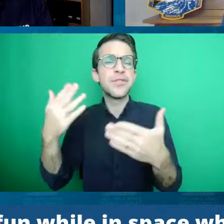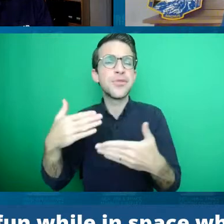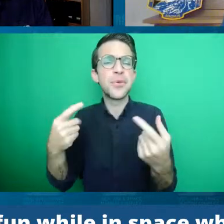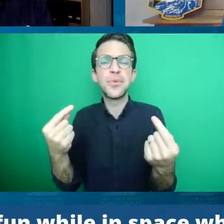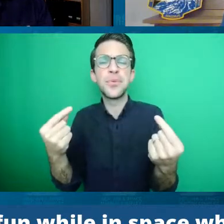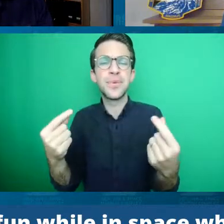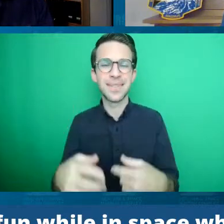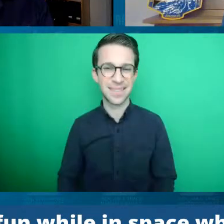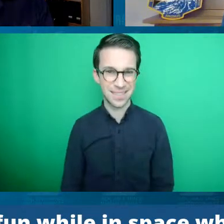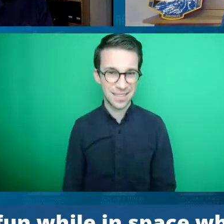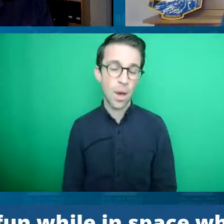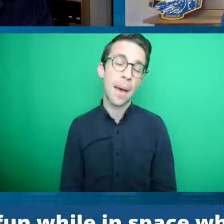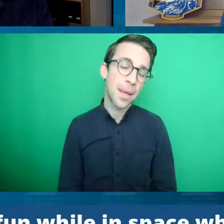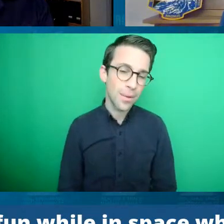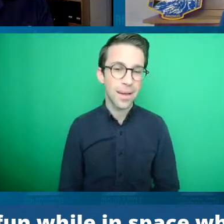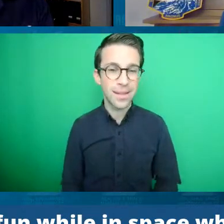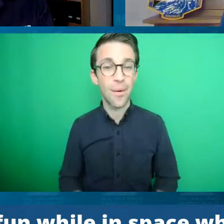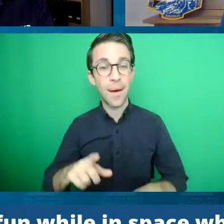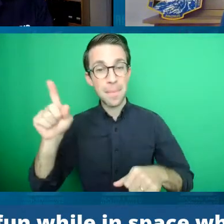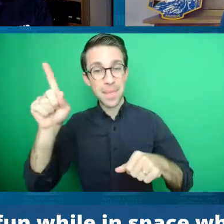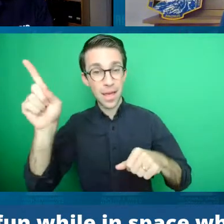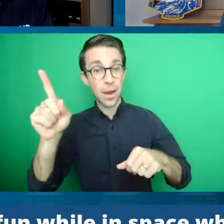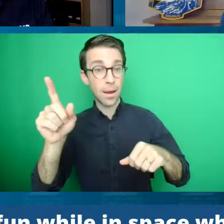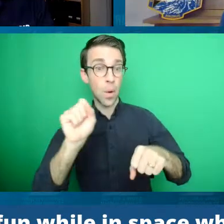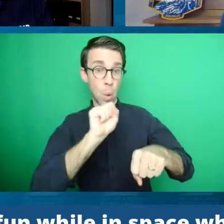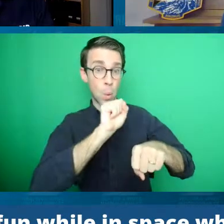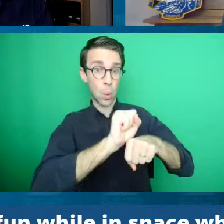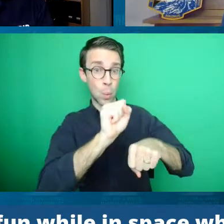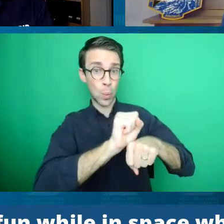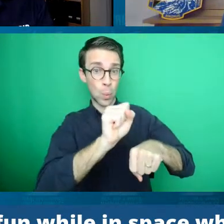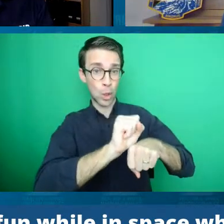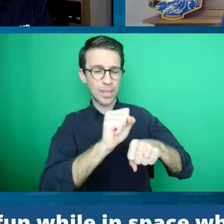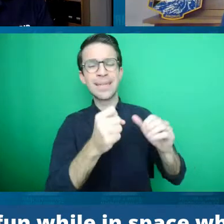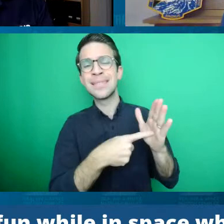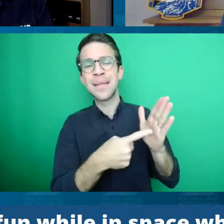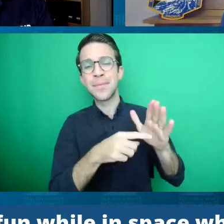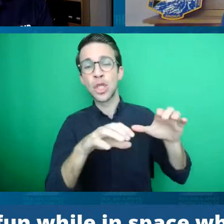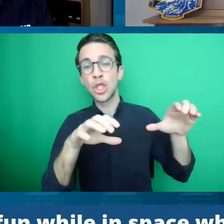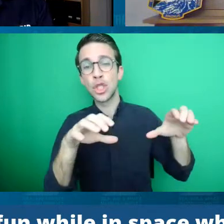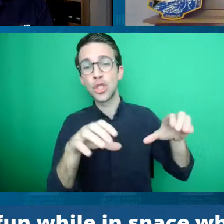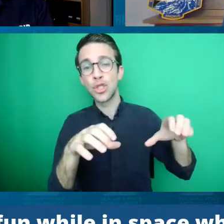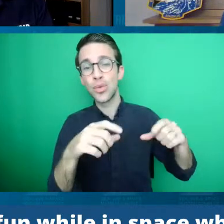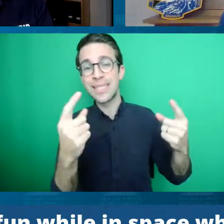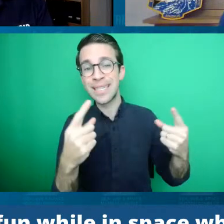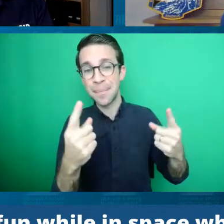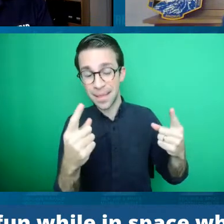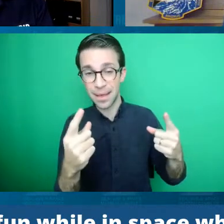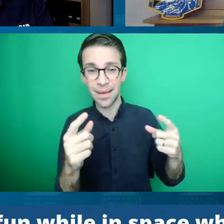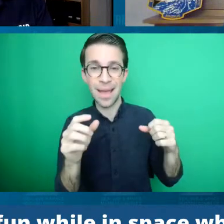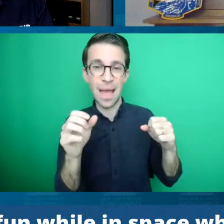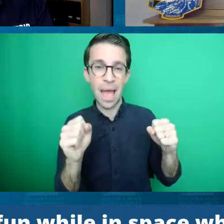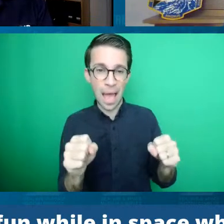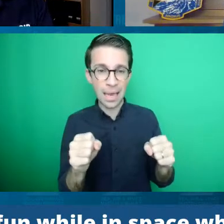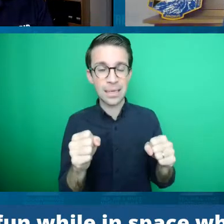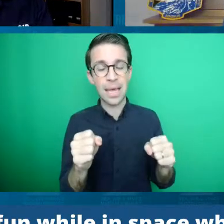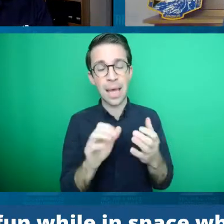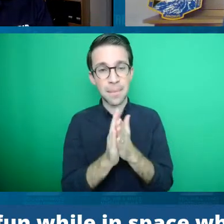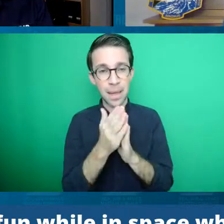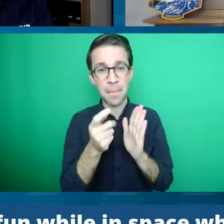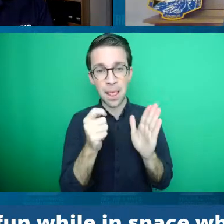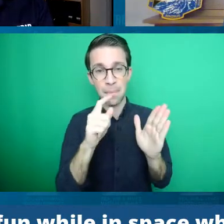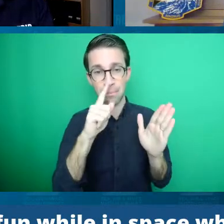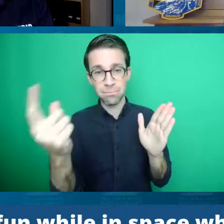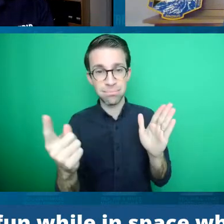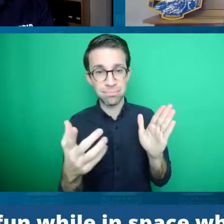yeah. So even when you are working, sometimes you're doing something and it can get a little tedious or a